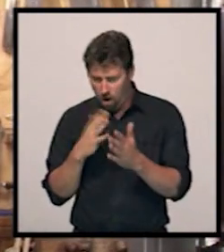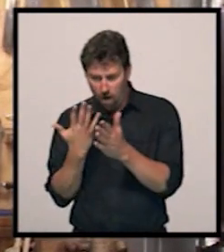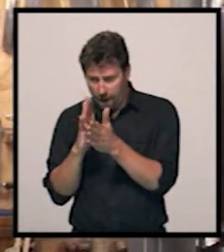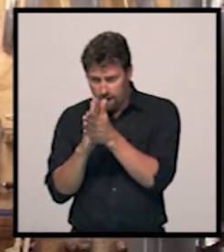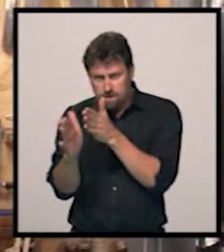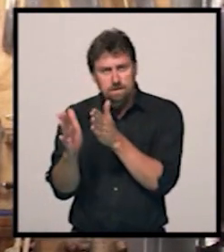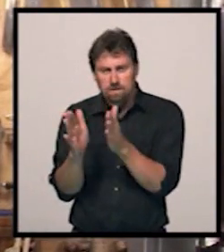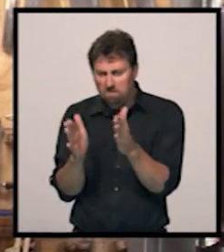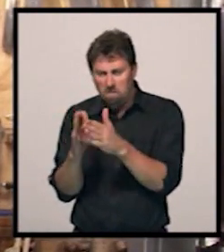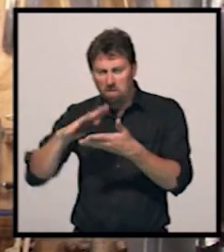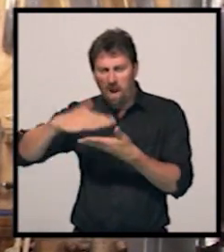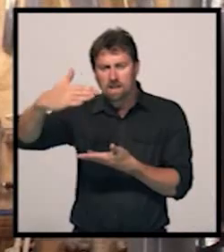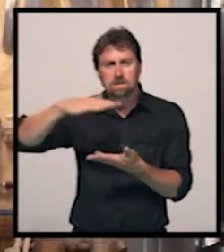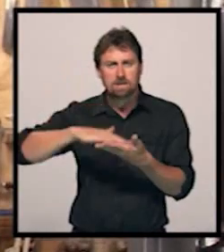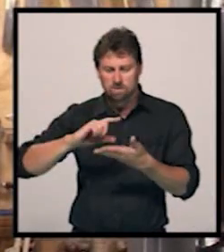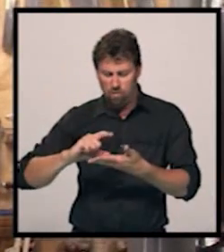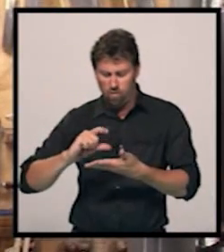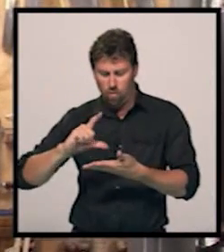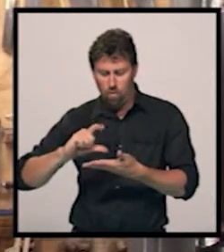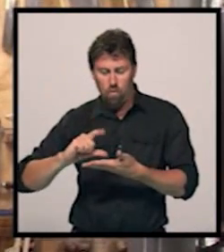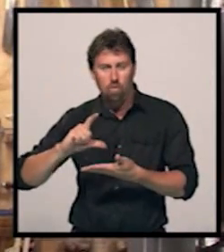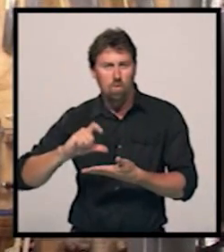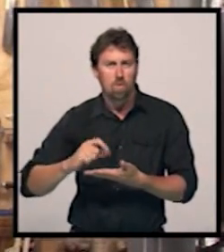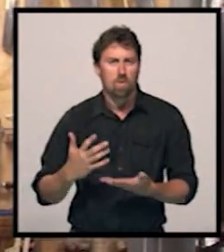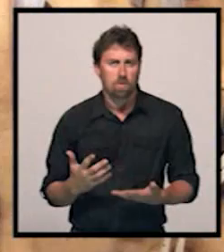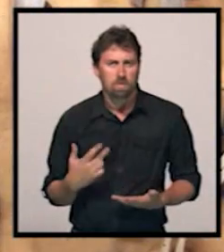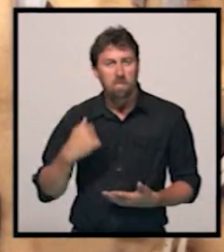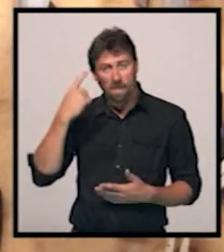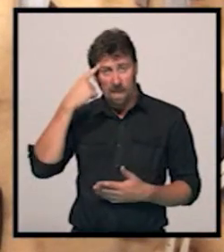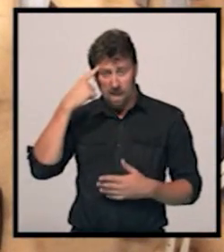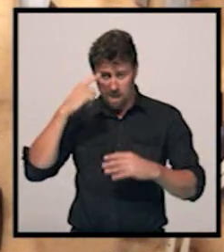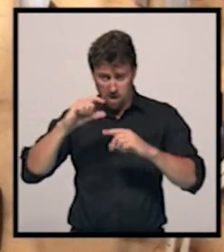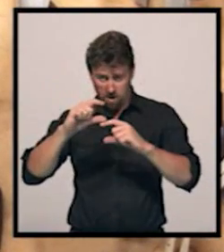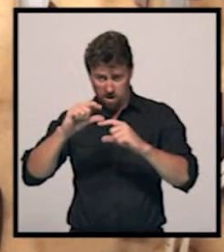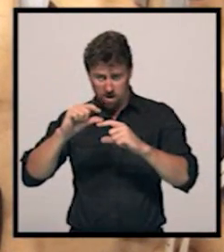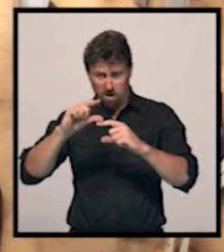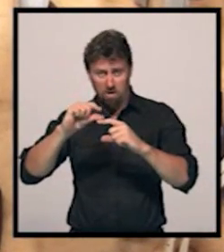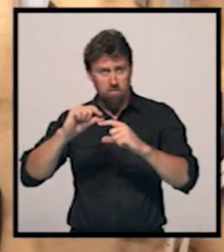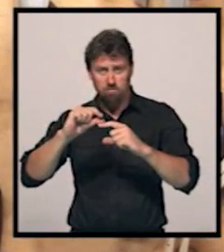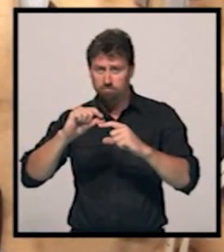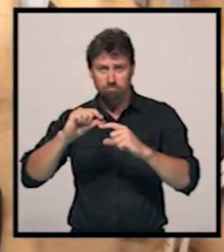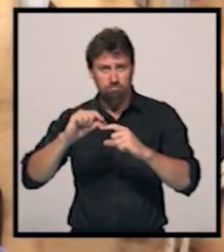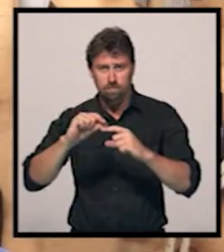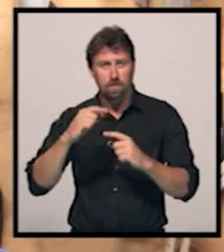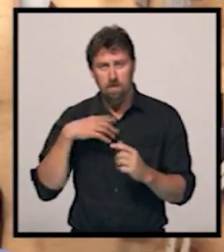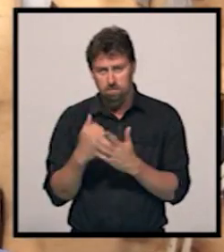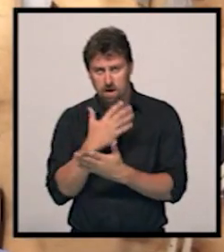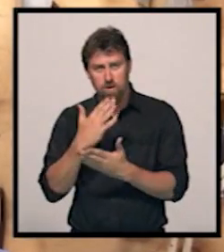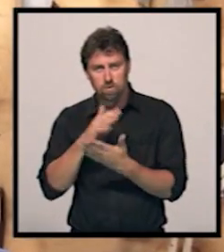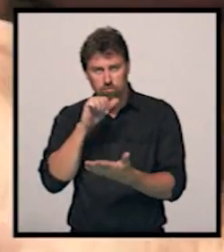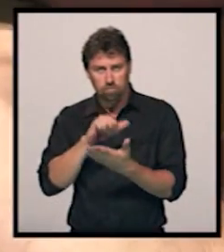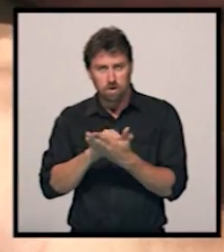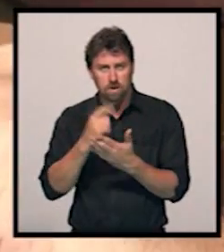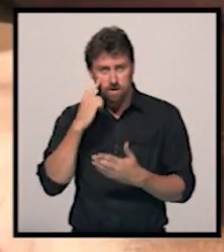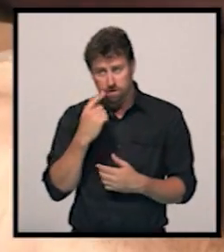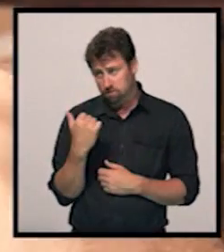mind with a raised panel, what you think is the top of your lid isn't. This top doesn't finish until